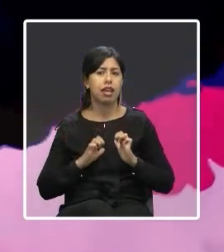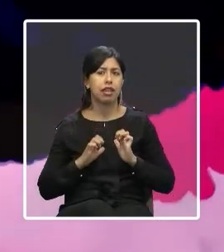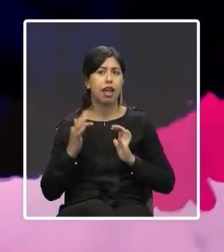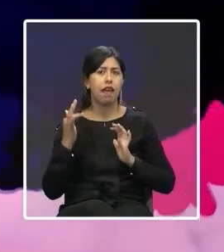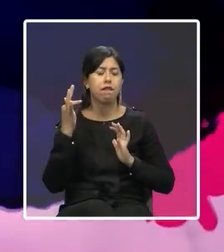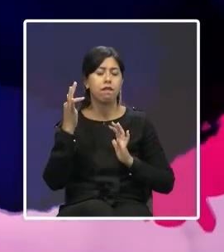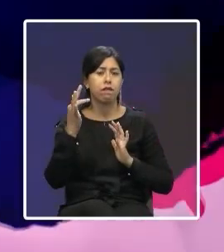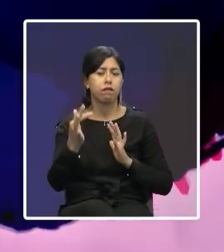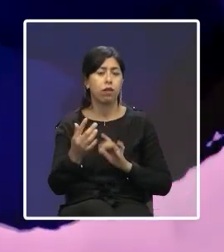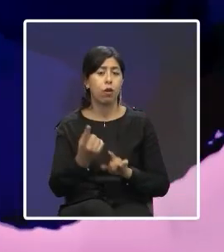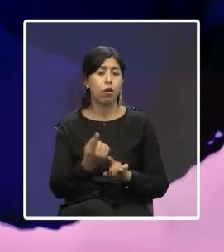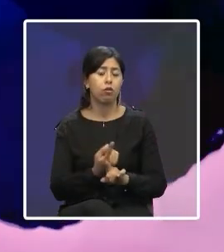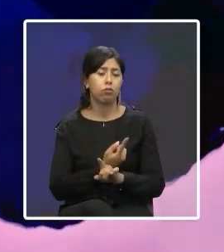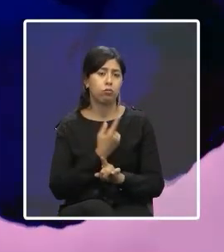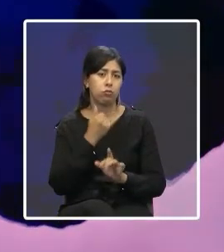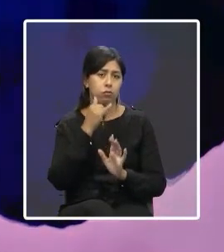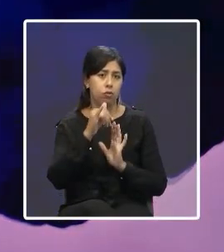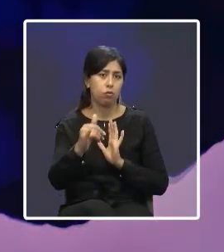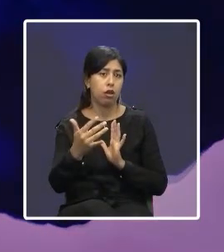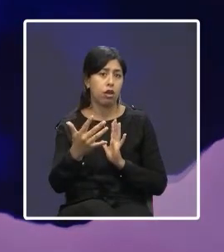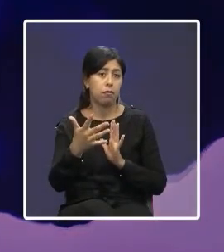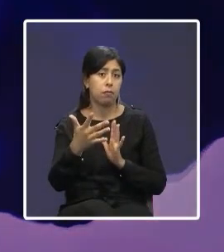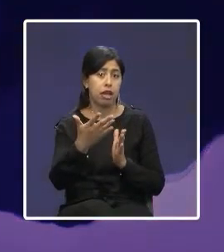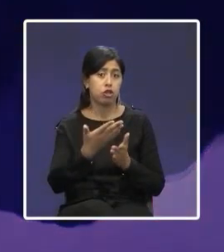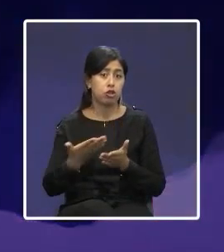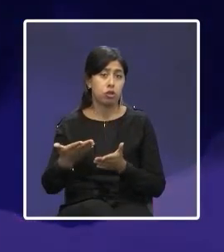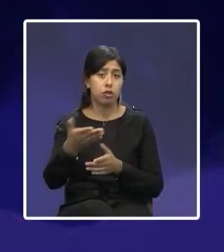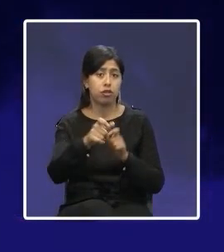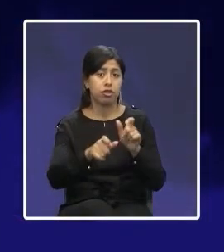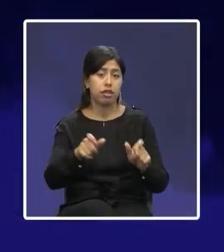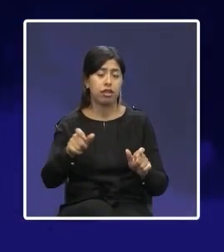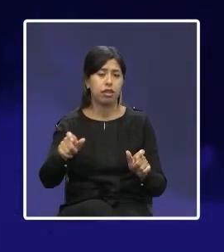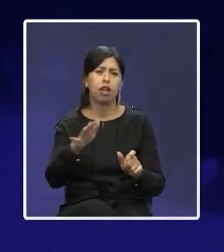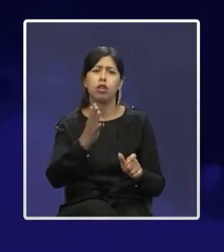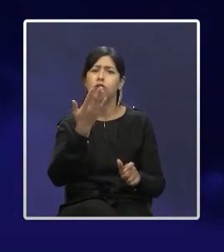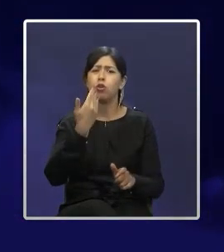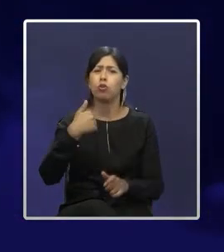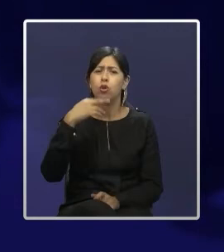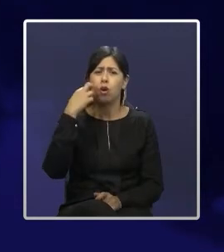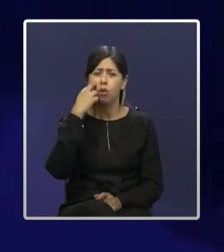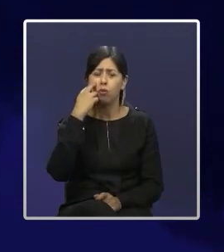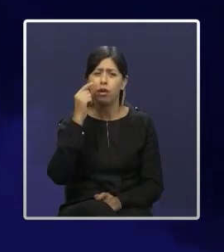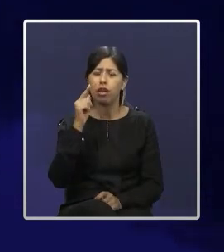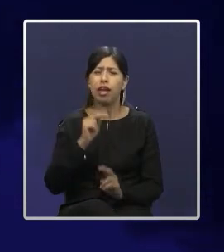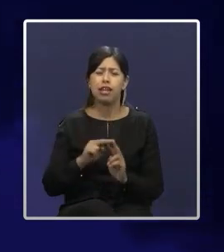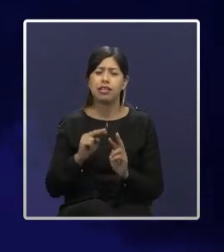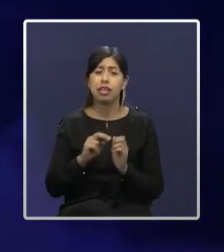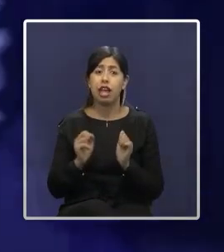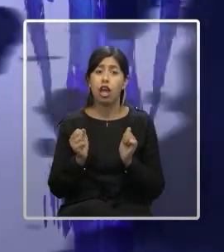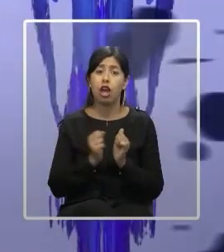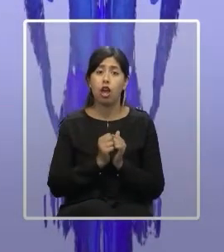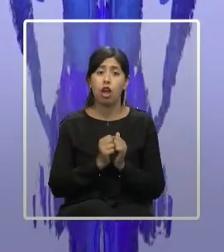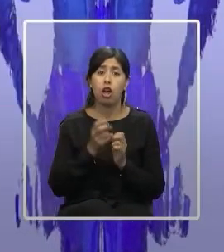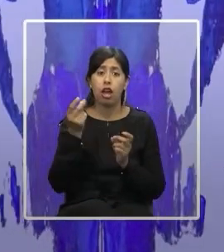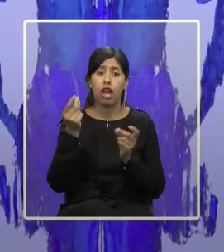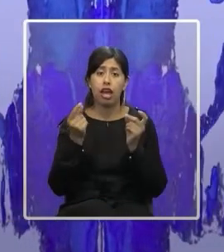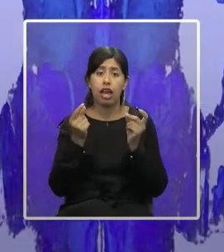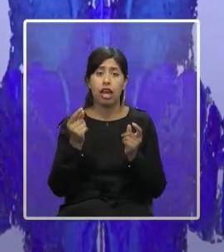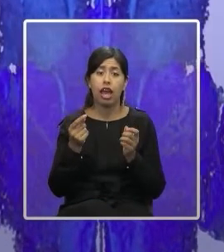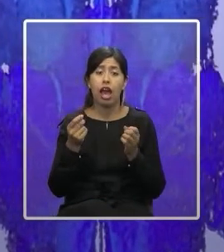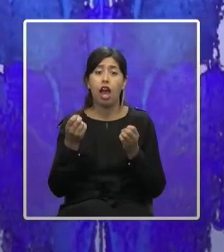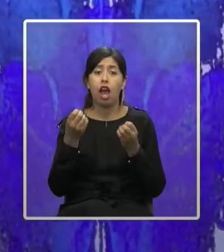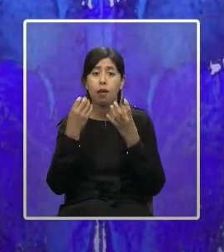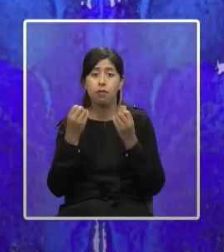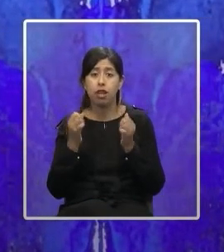co-learn, co-create, co-evaluate with these conversational robots? Notably, how will vulnerable and